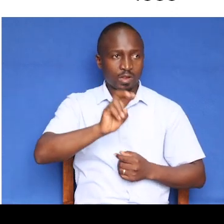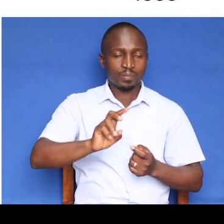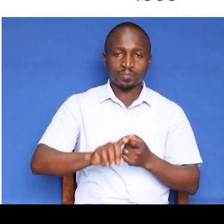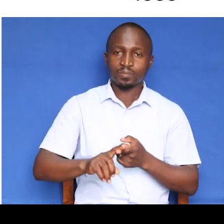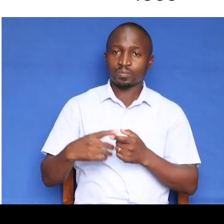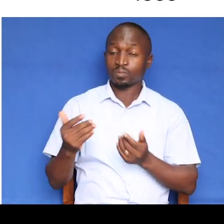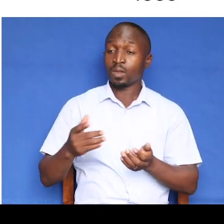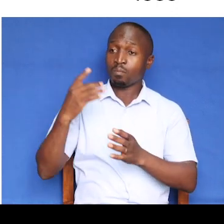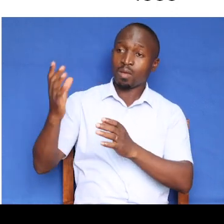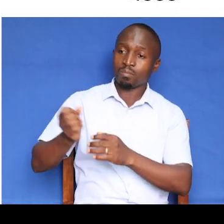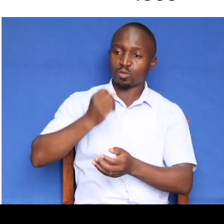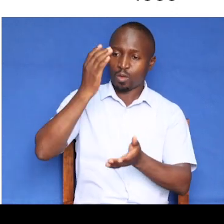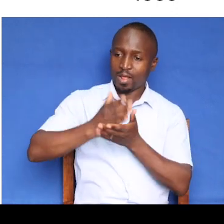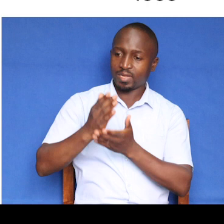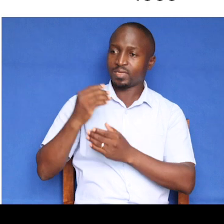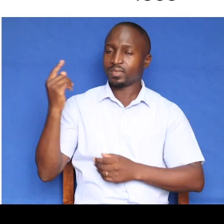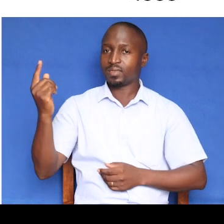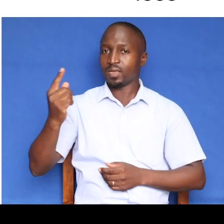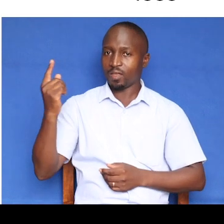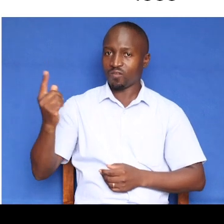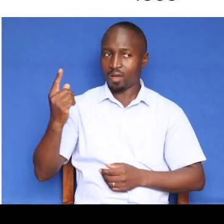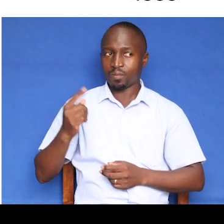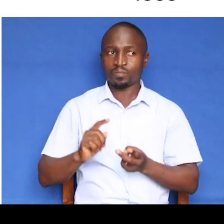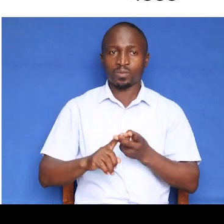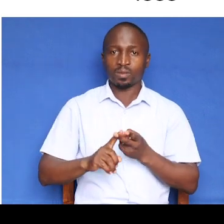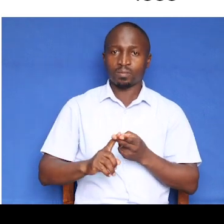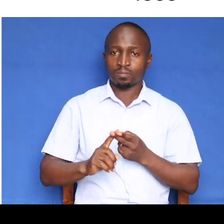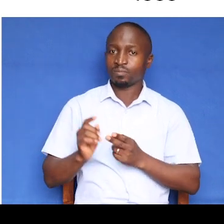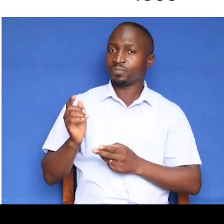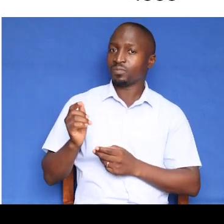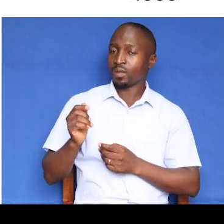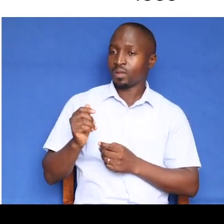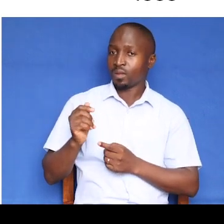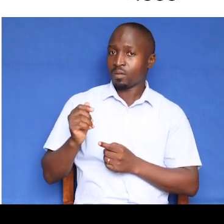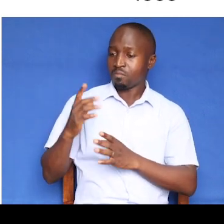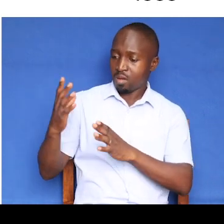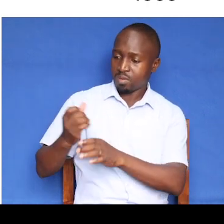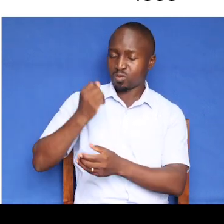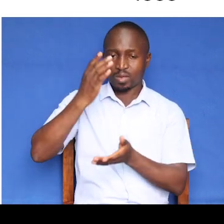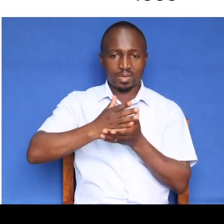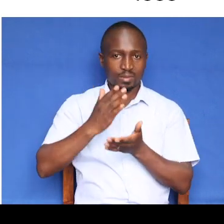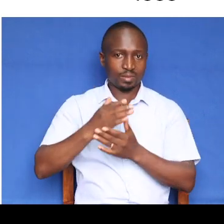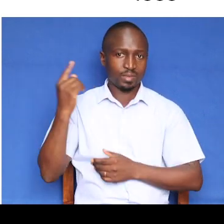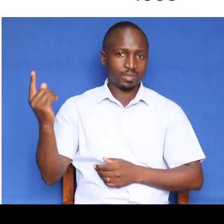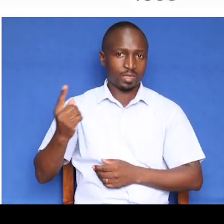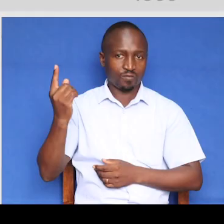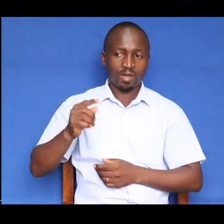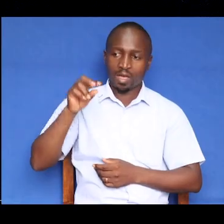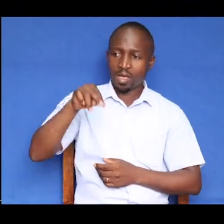net national income. Net national income. Net national